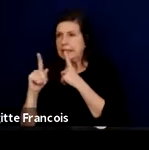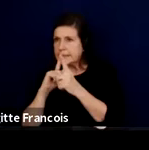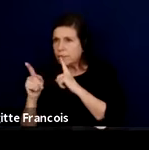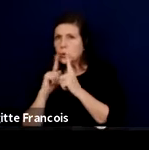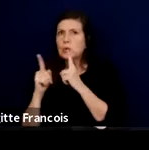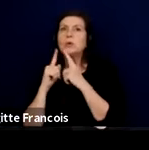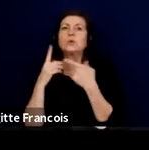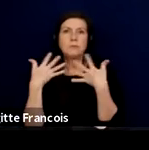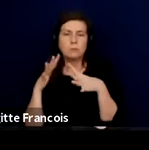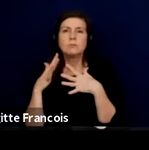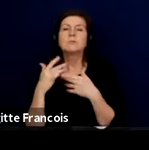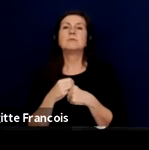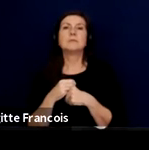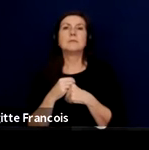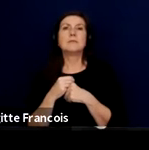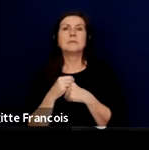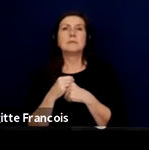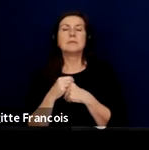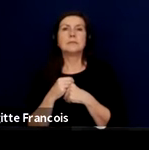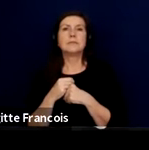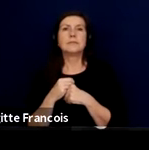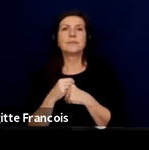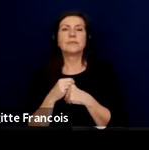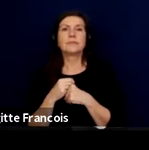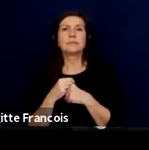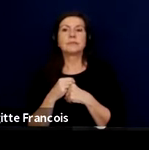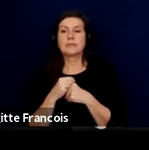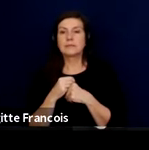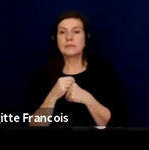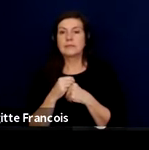is the meaning that if